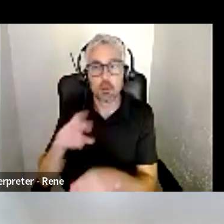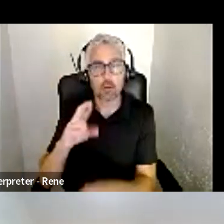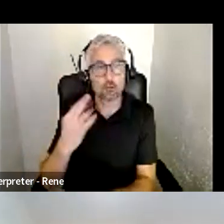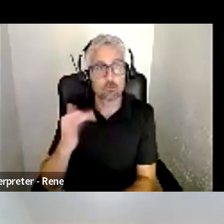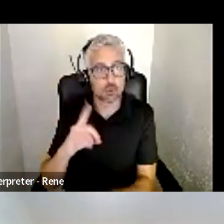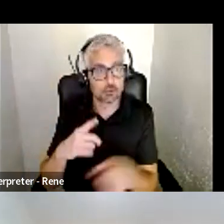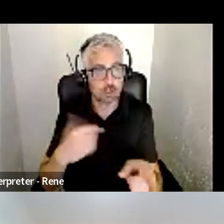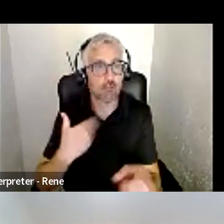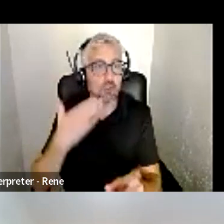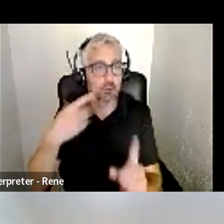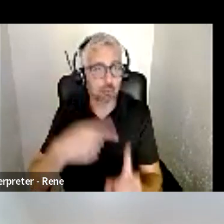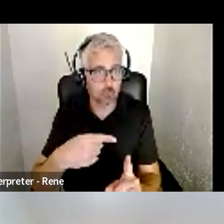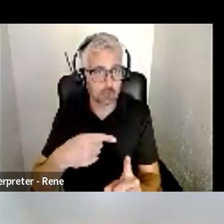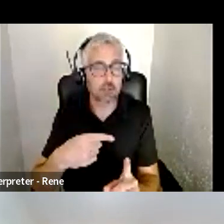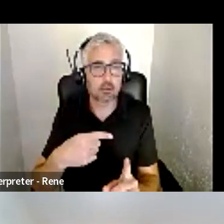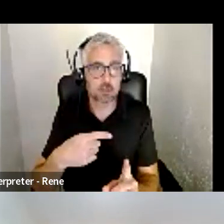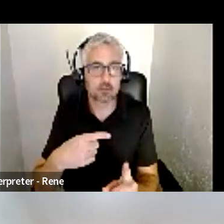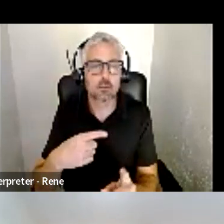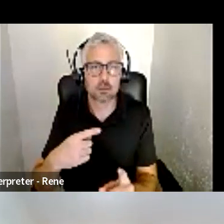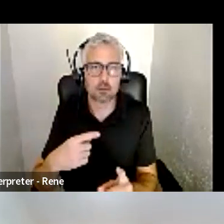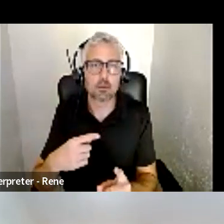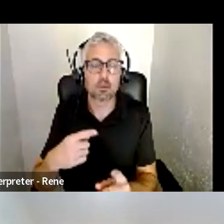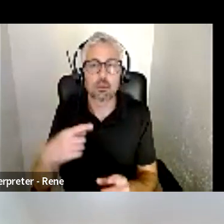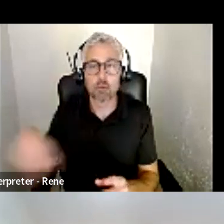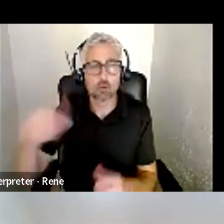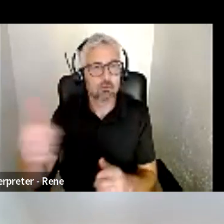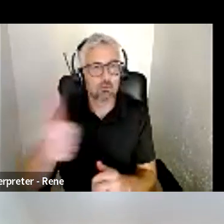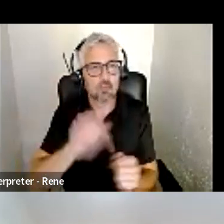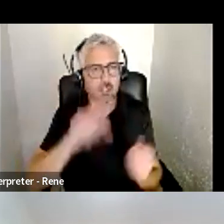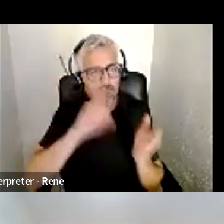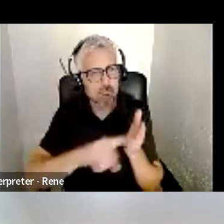point. That's an avenue that you can explore for sure.